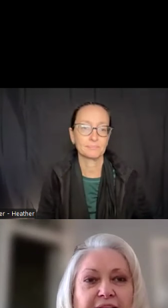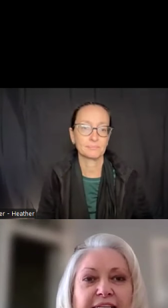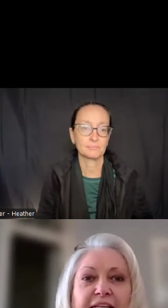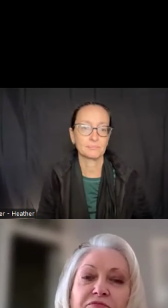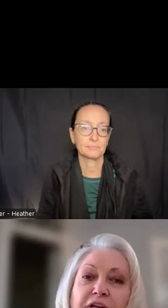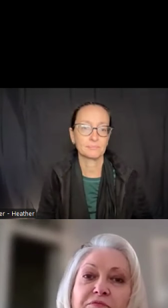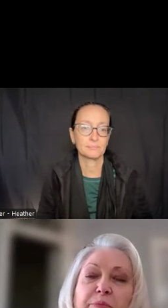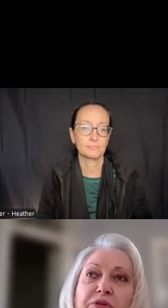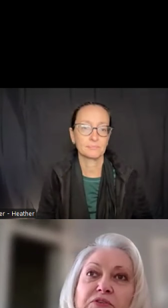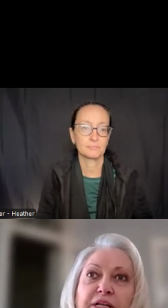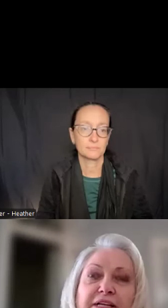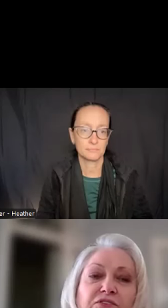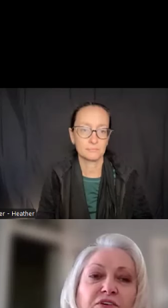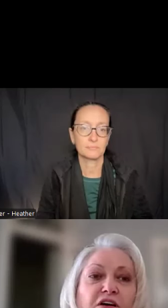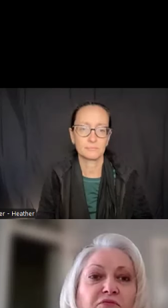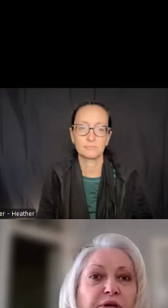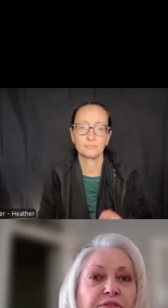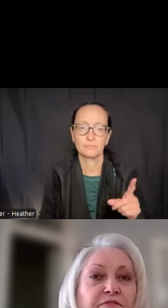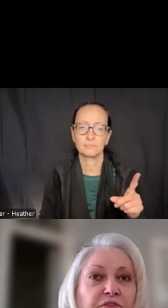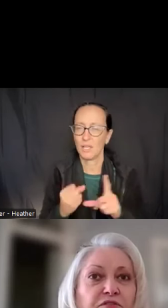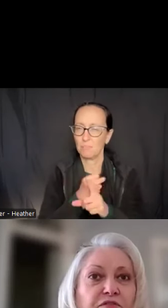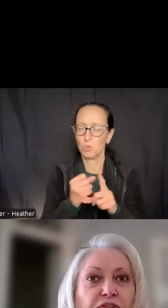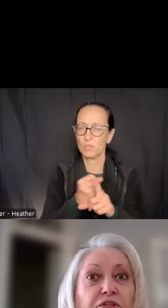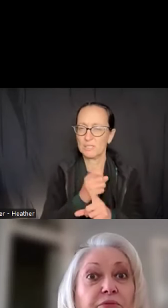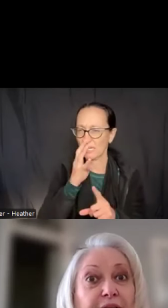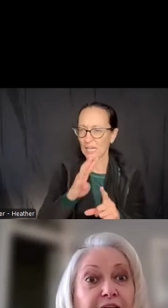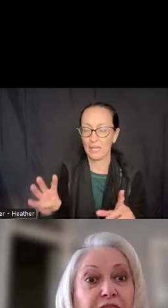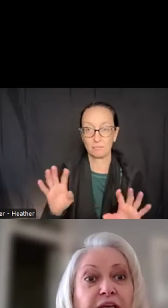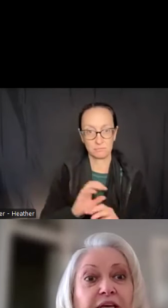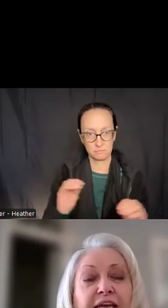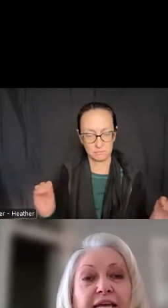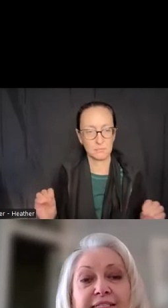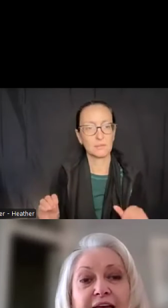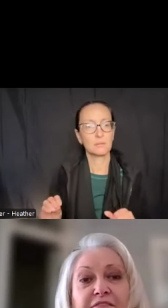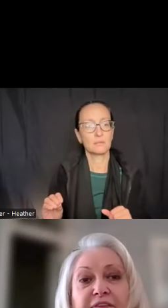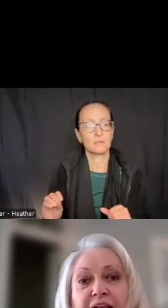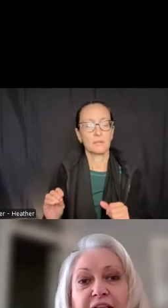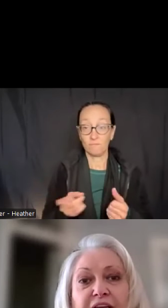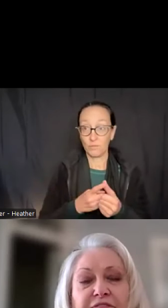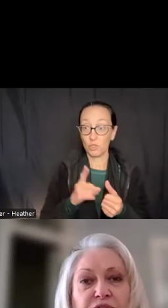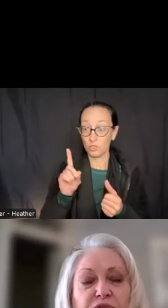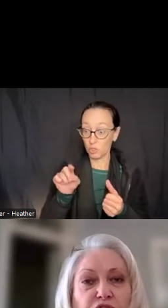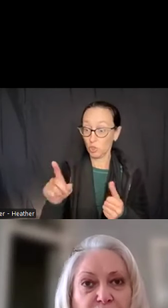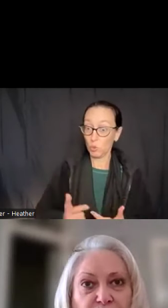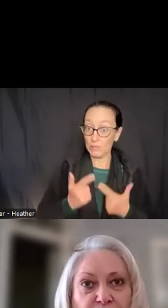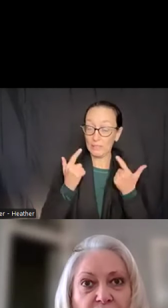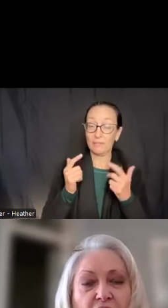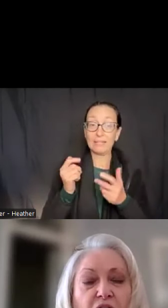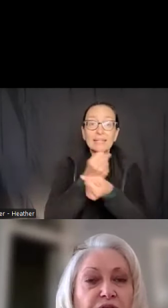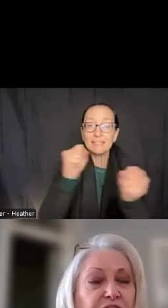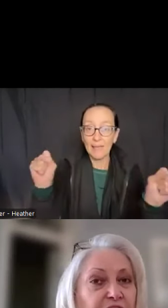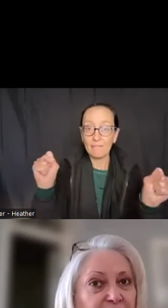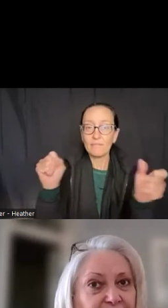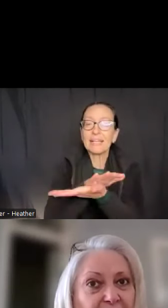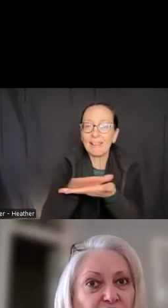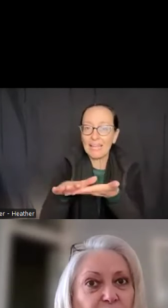All right. Freedom from abuse and neglect starts off with, first of all, do you live in a safe and clean physical structure?